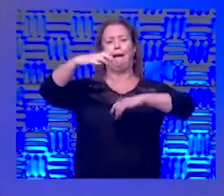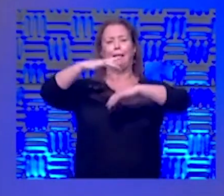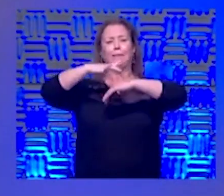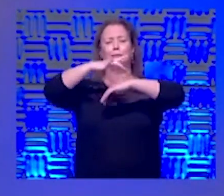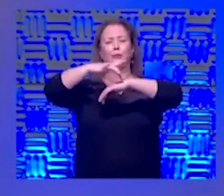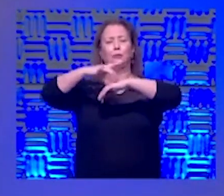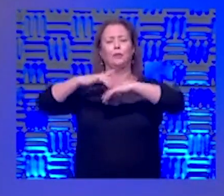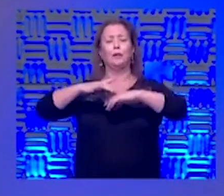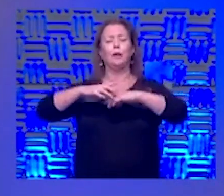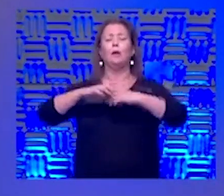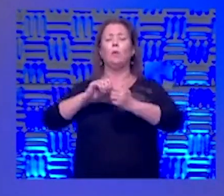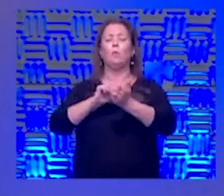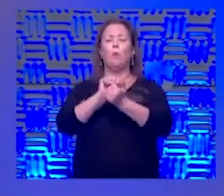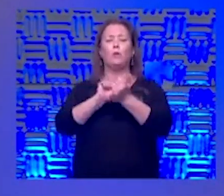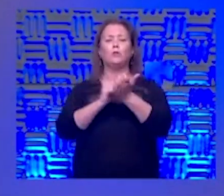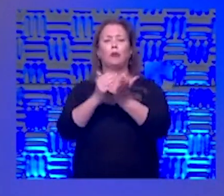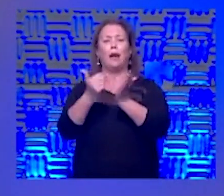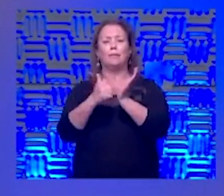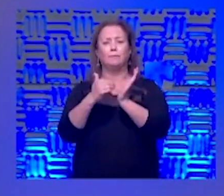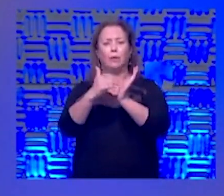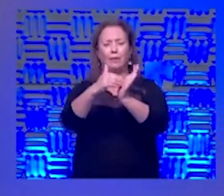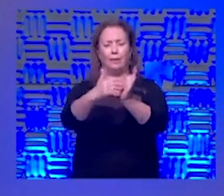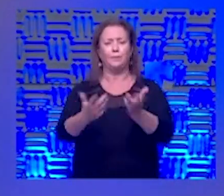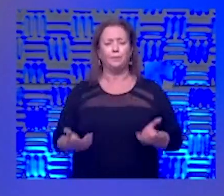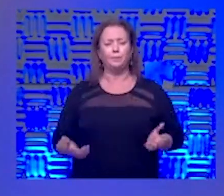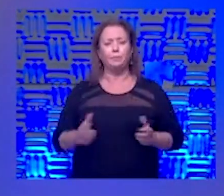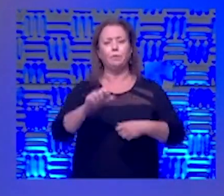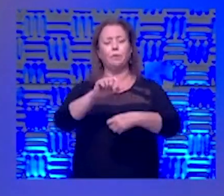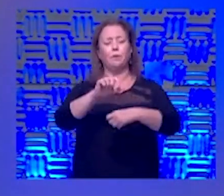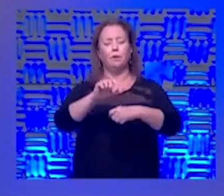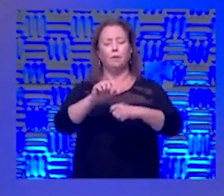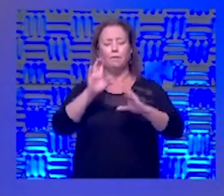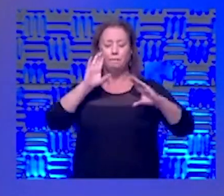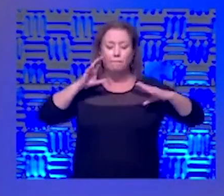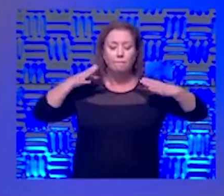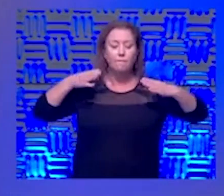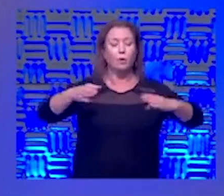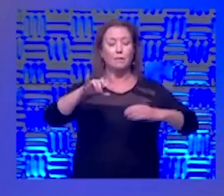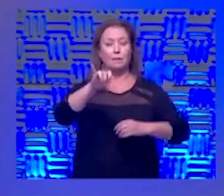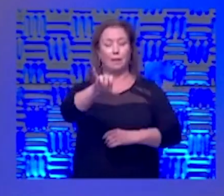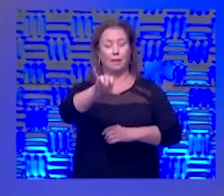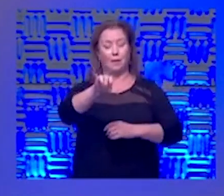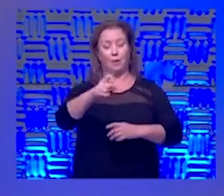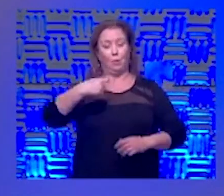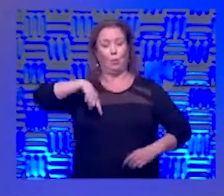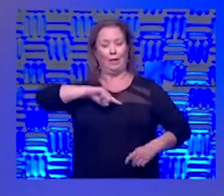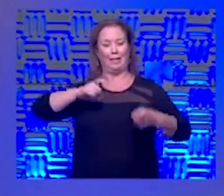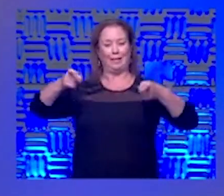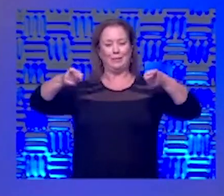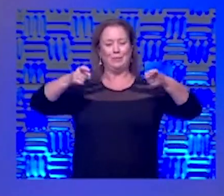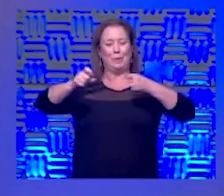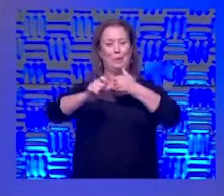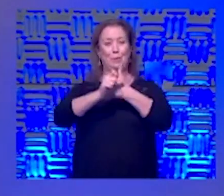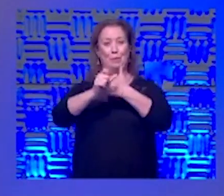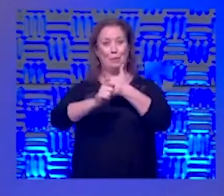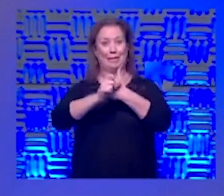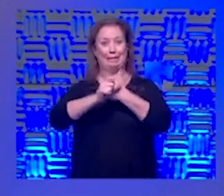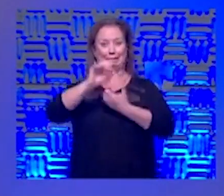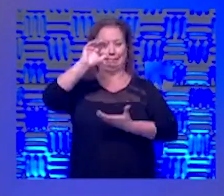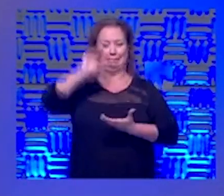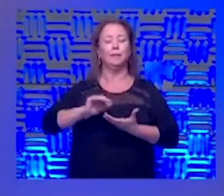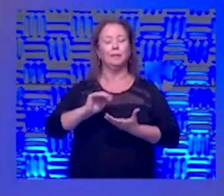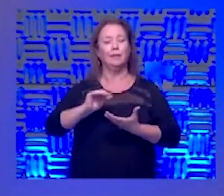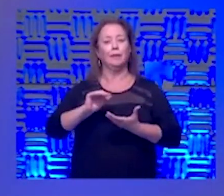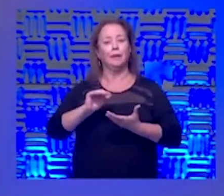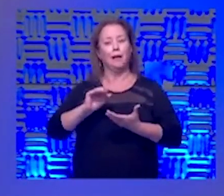hand hygiene, things of that nature. So working and doing that, able to mitigate the risk as much as possible and get